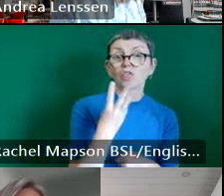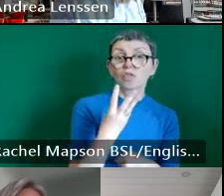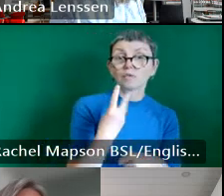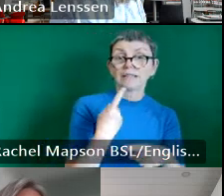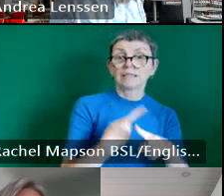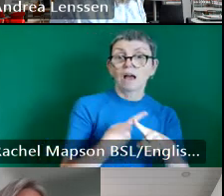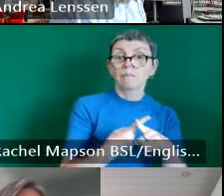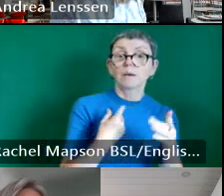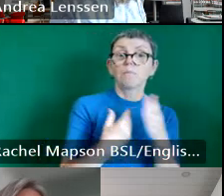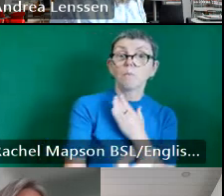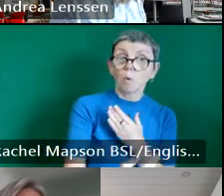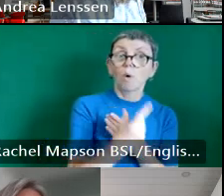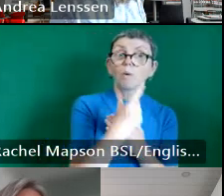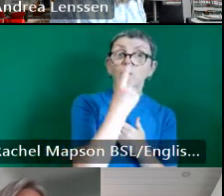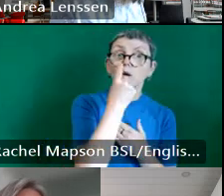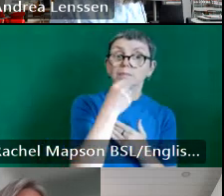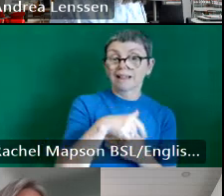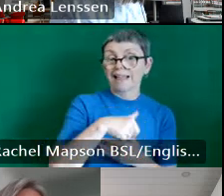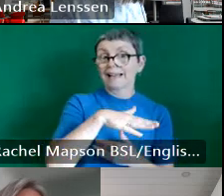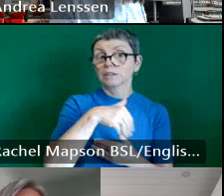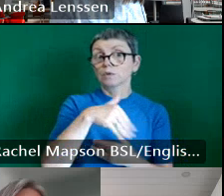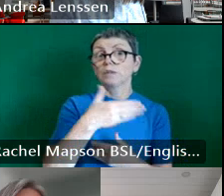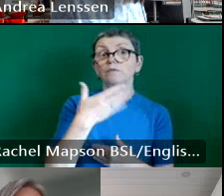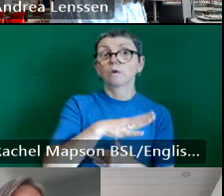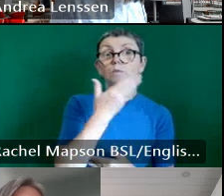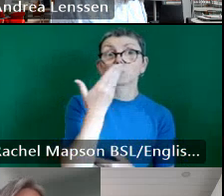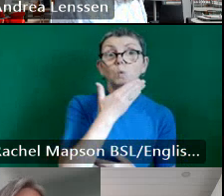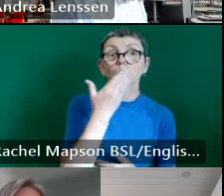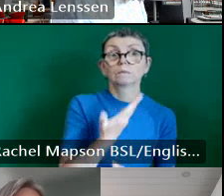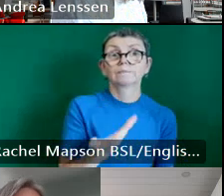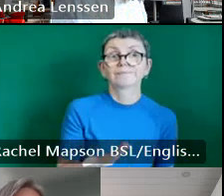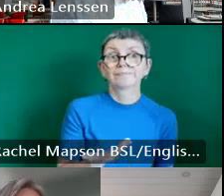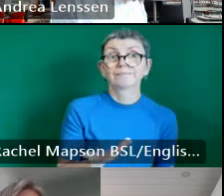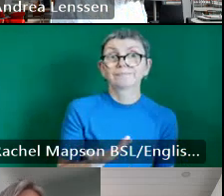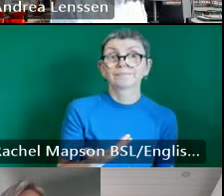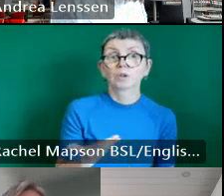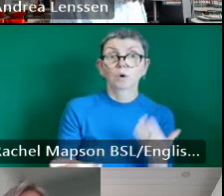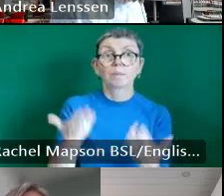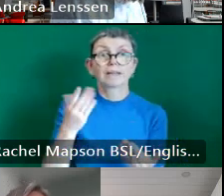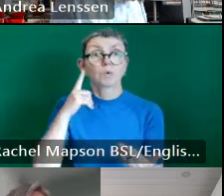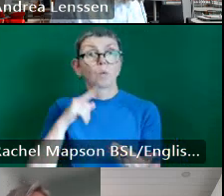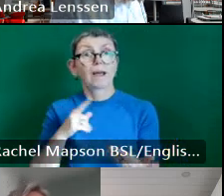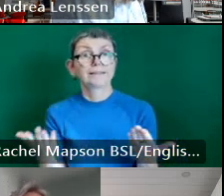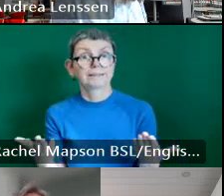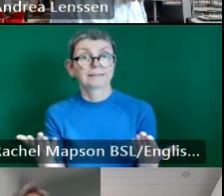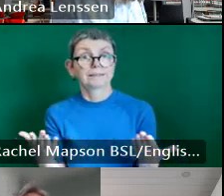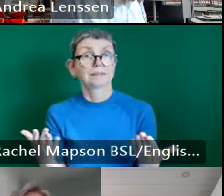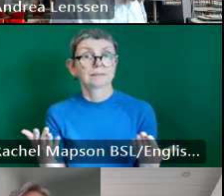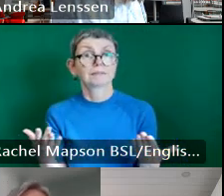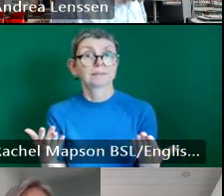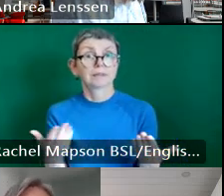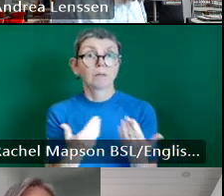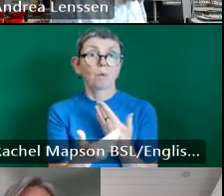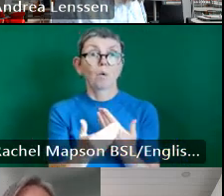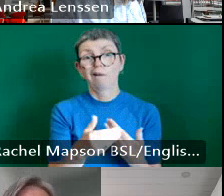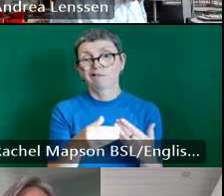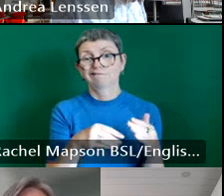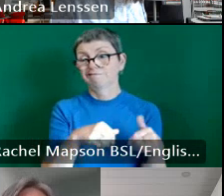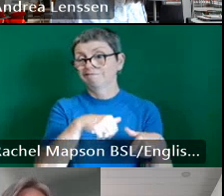British counterparts, right? So if you're excluded from the education system, it's no way that you could